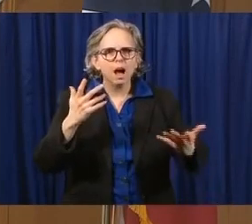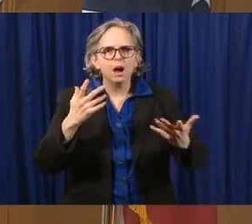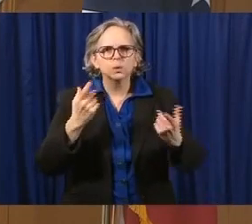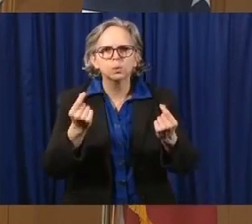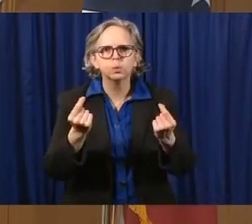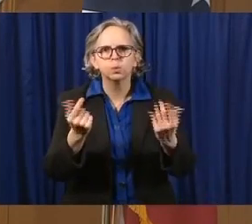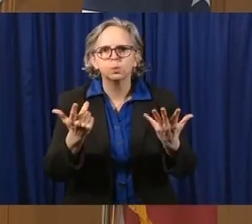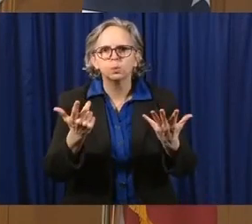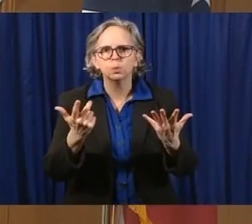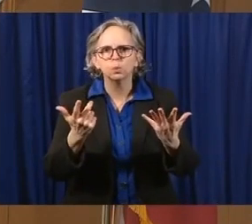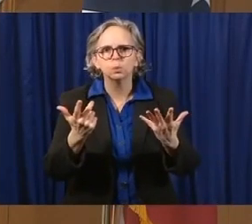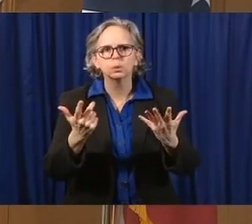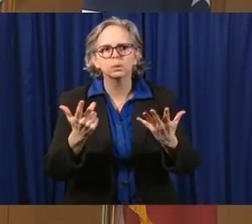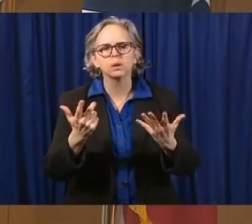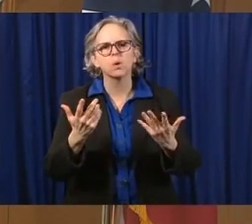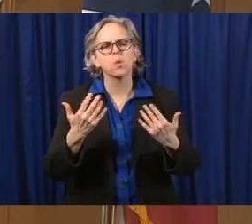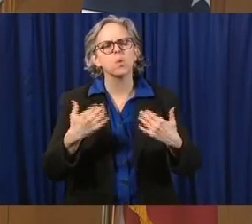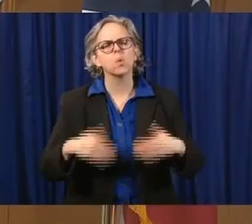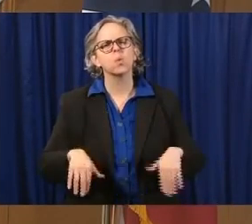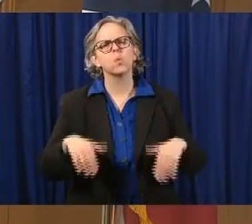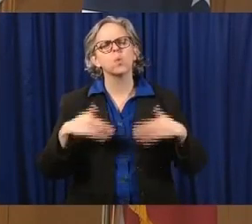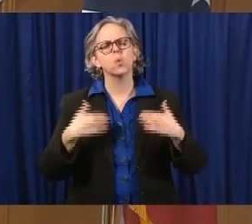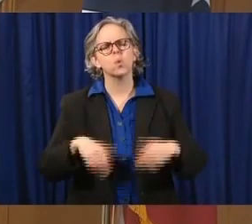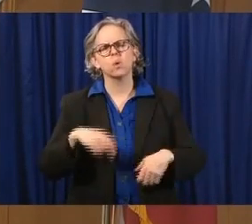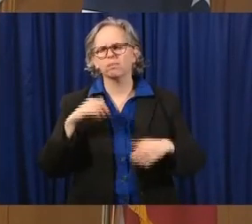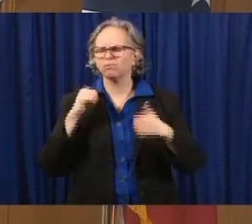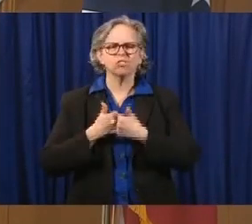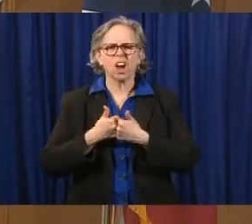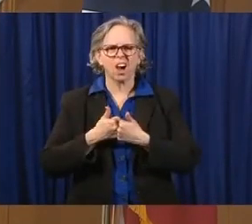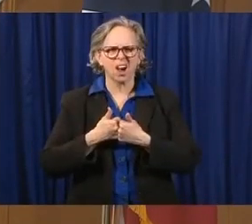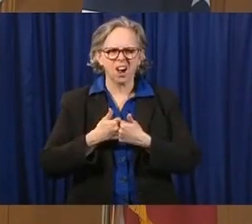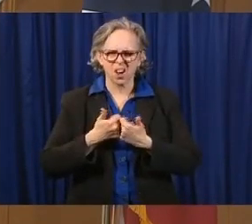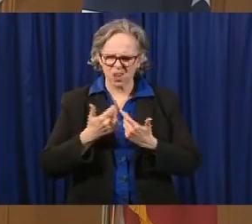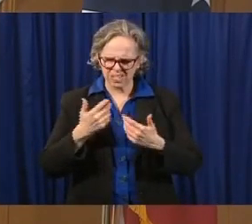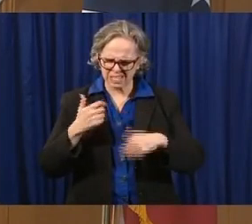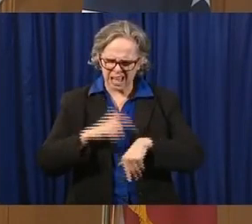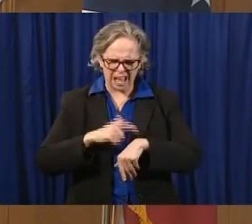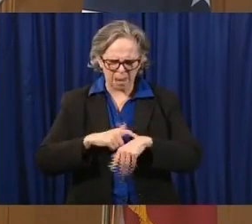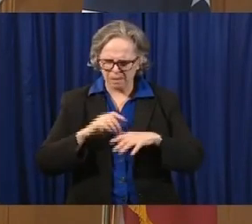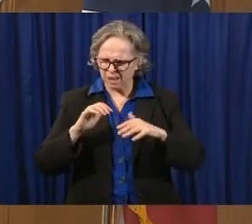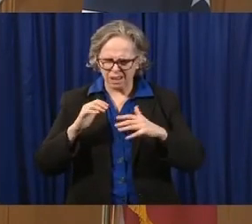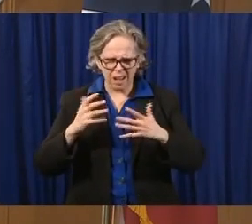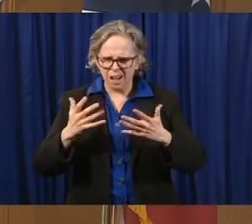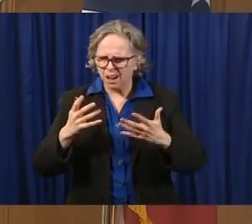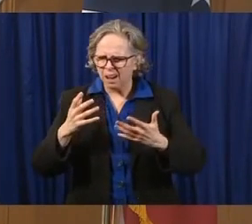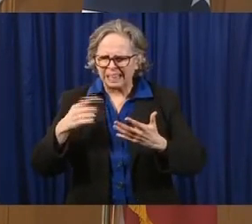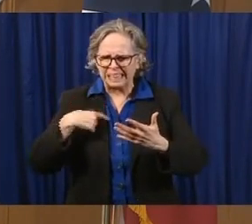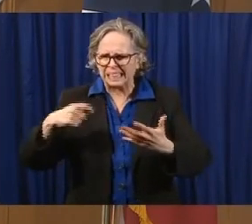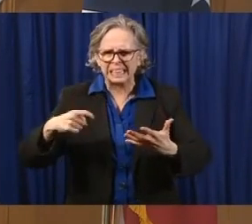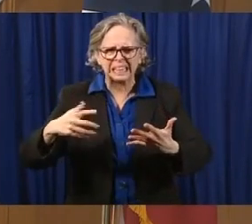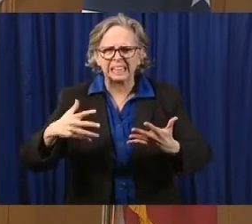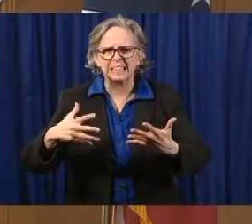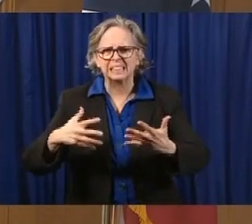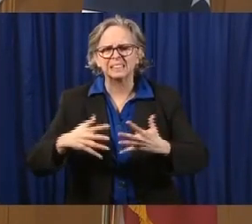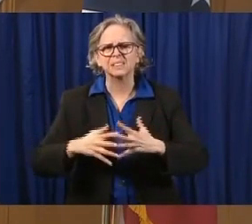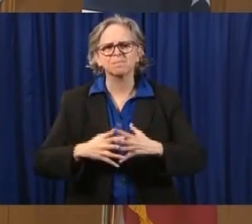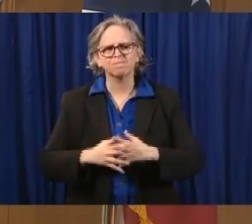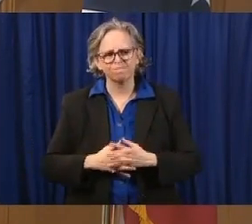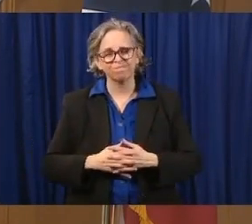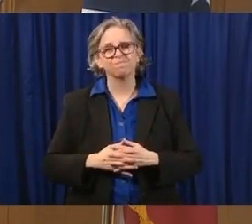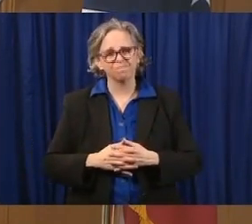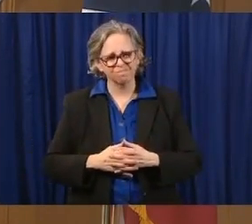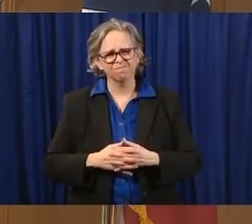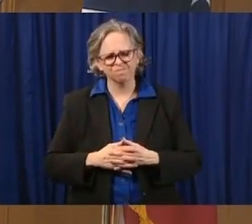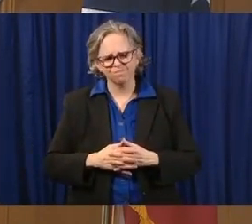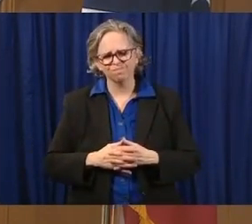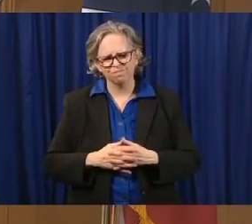So these are difficult, very difficult times. We have really turned to